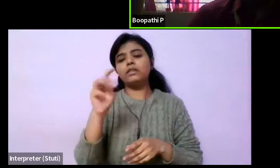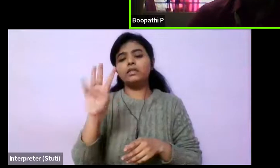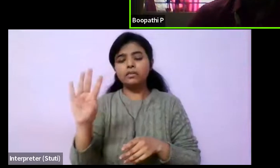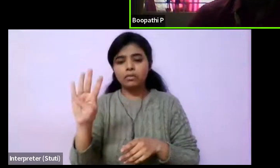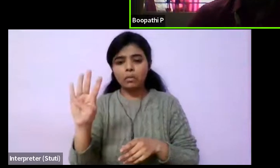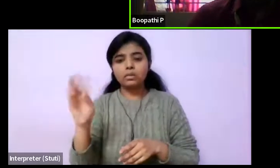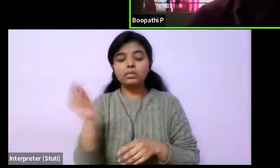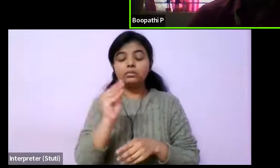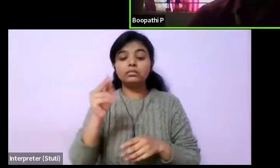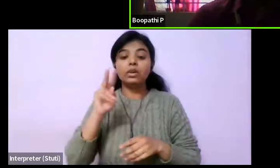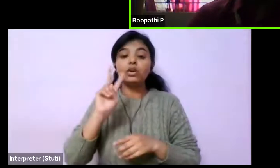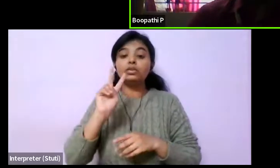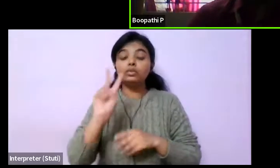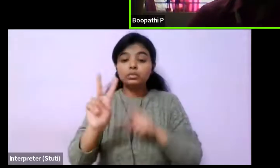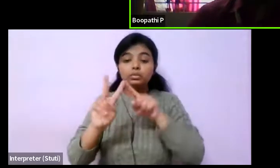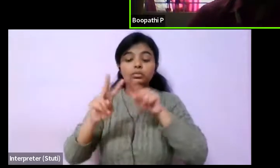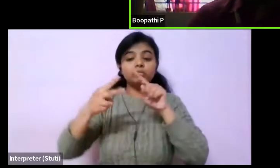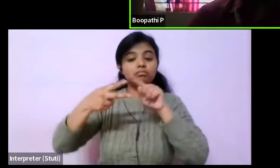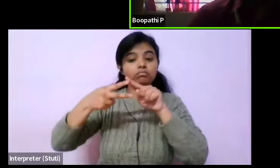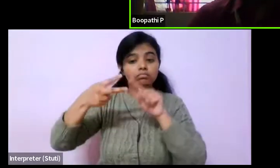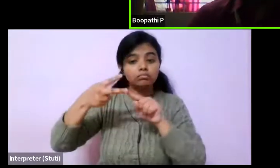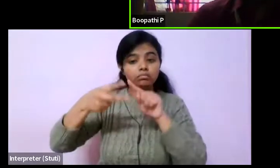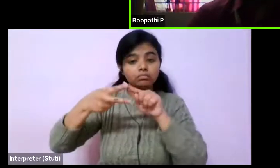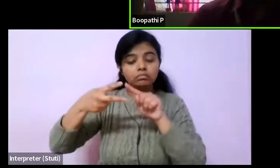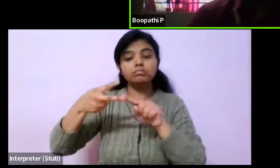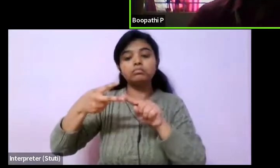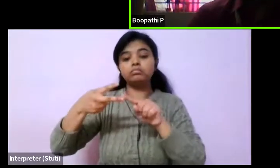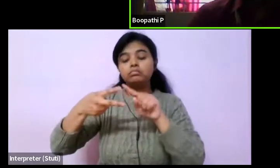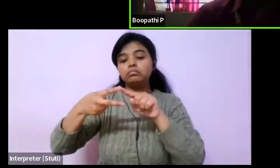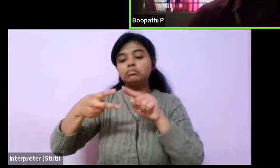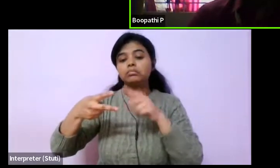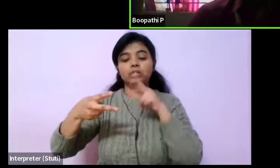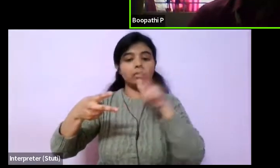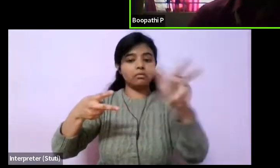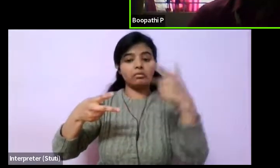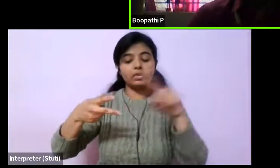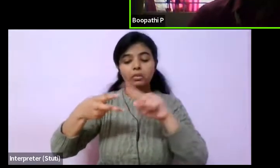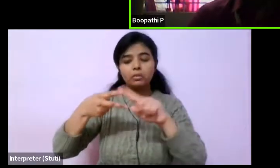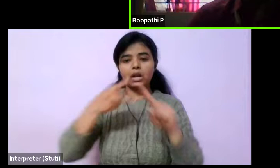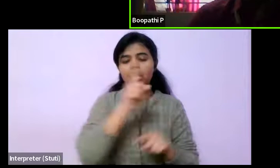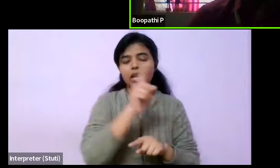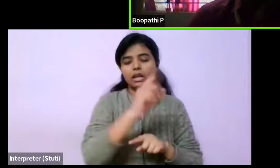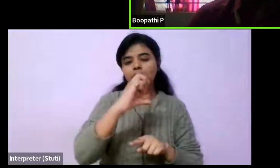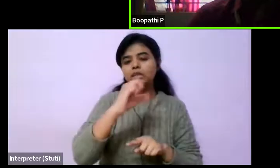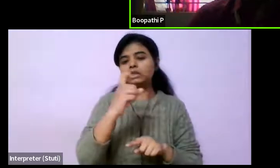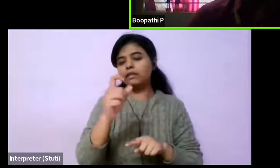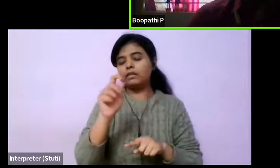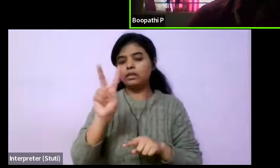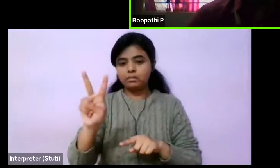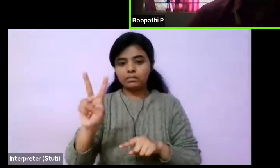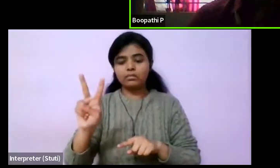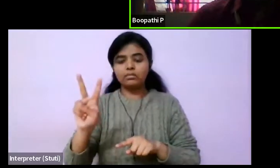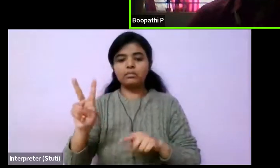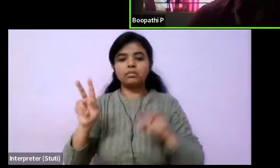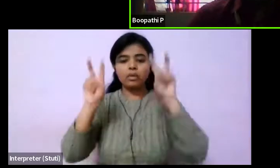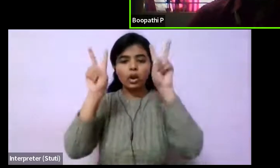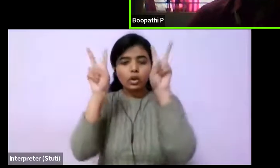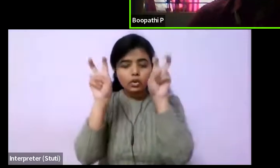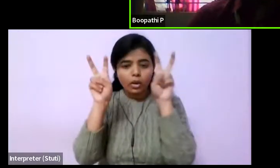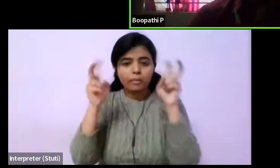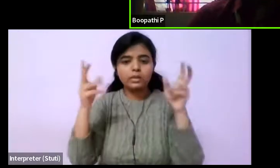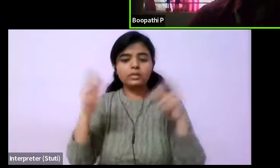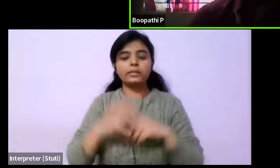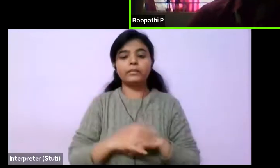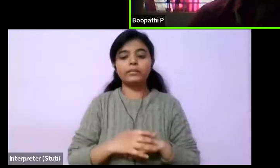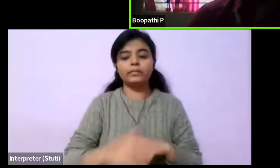2 important, remarkable, talks. One is in 1972, he delivered a talk titled "Blindness is